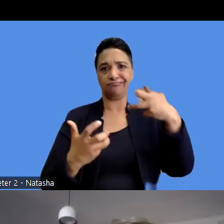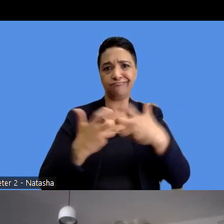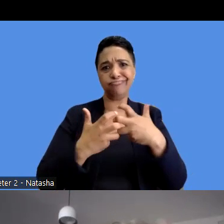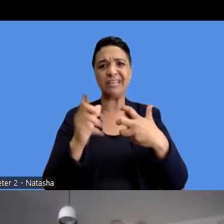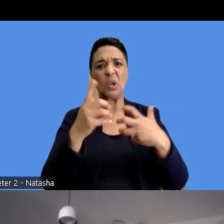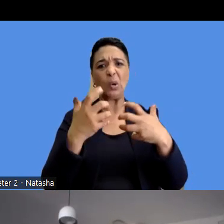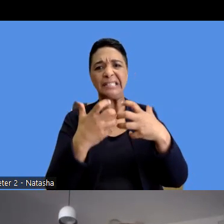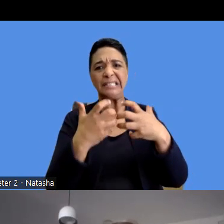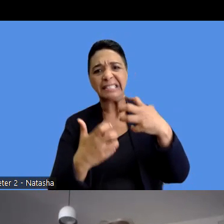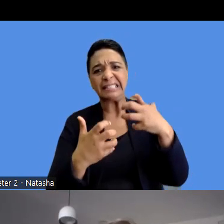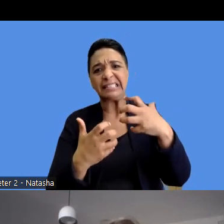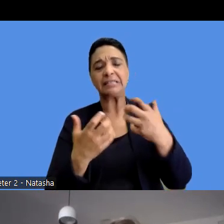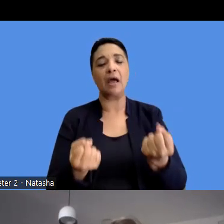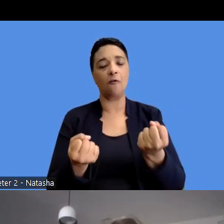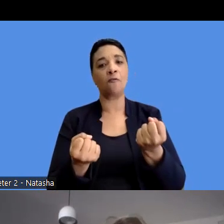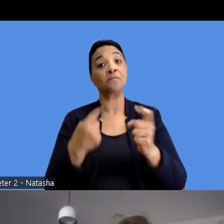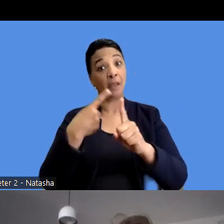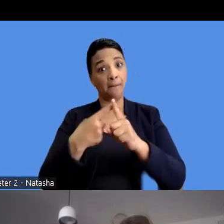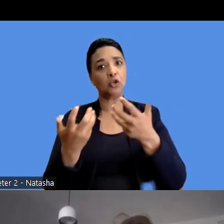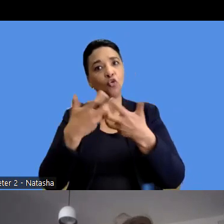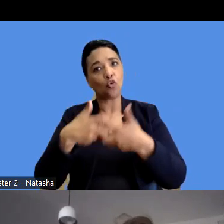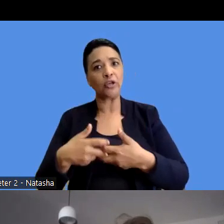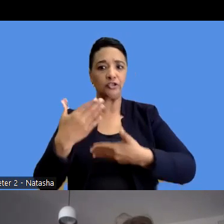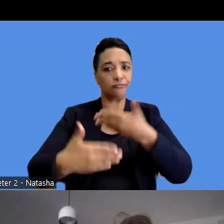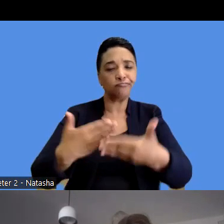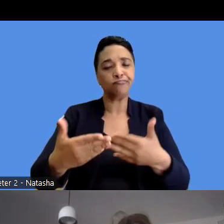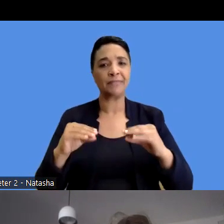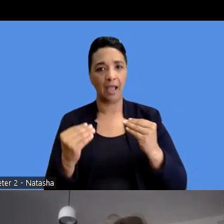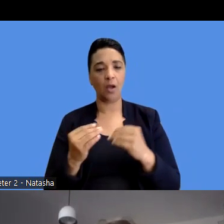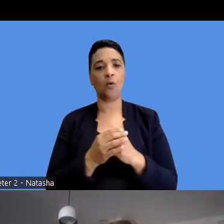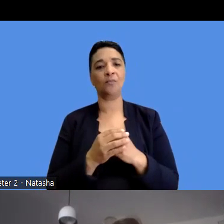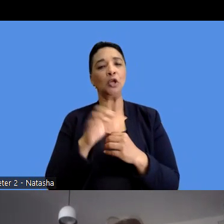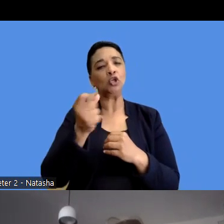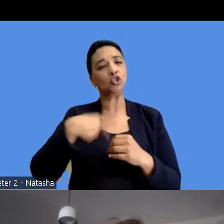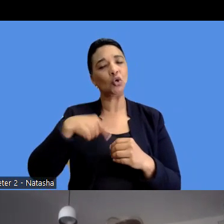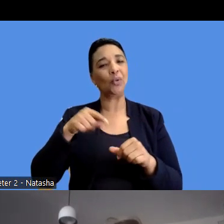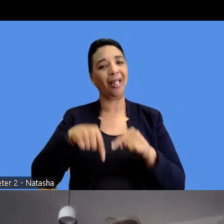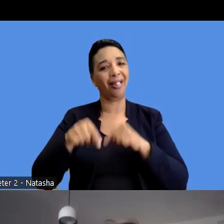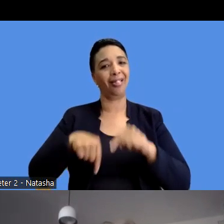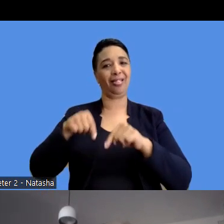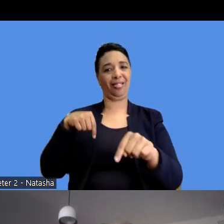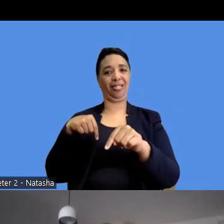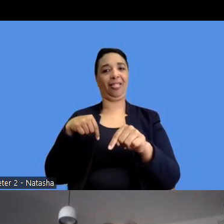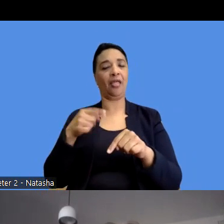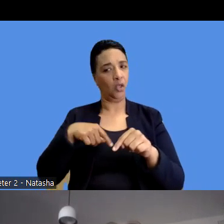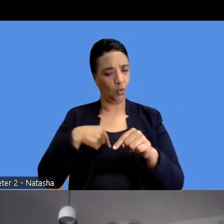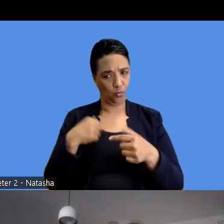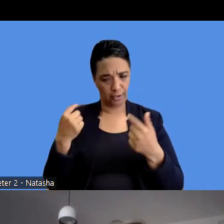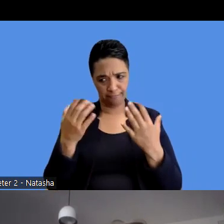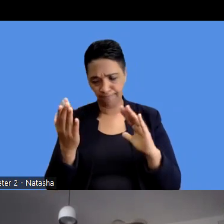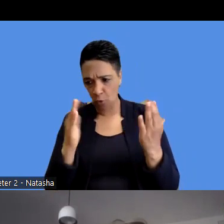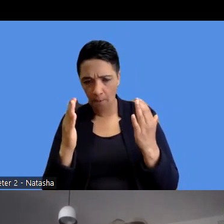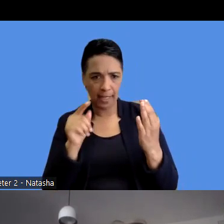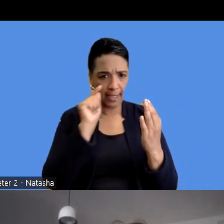and coordination over time. So we took a bit of a step backwards and we undertook this mapping and comparative